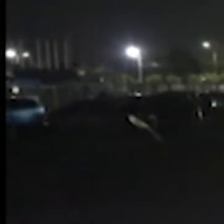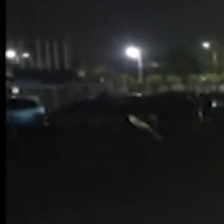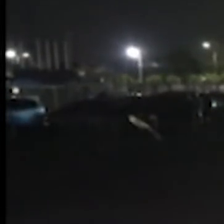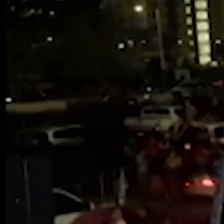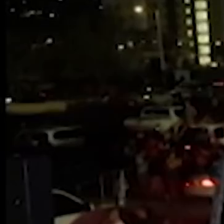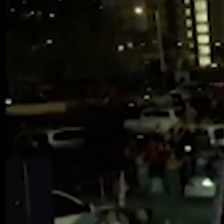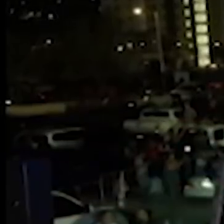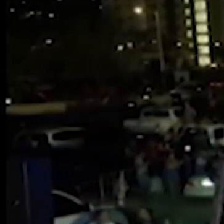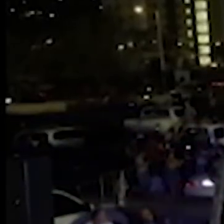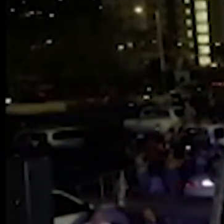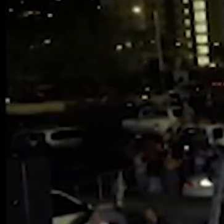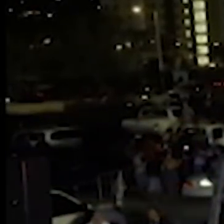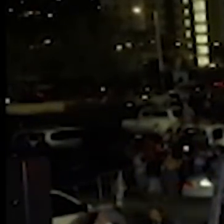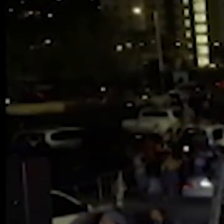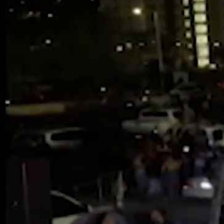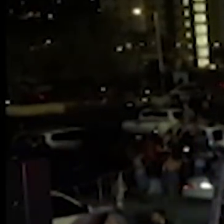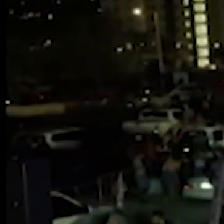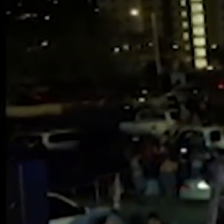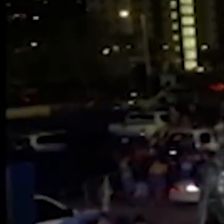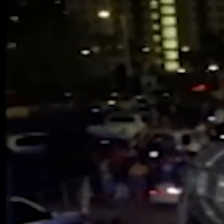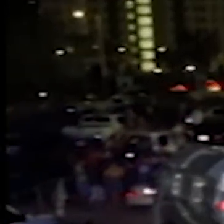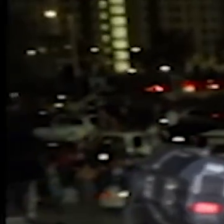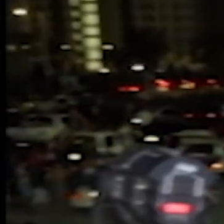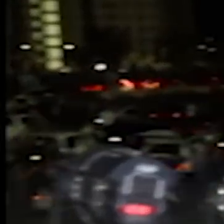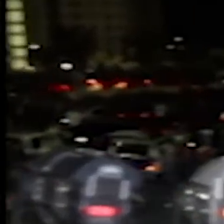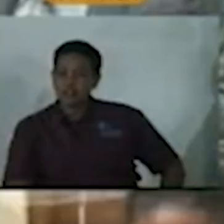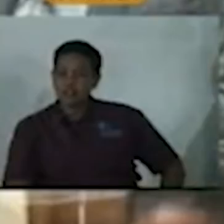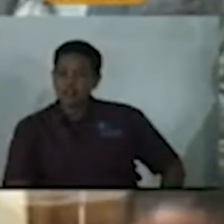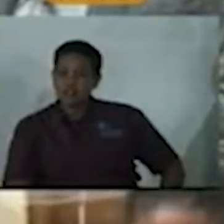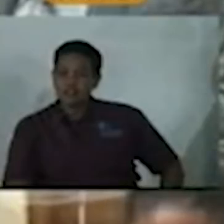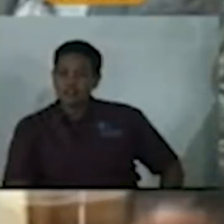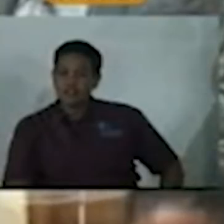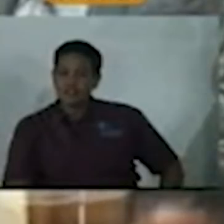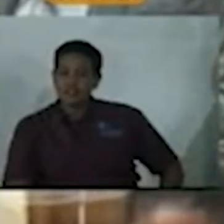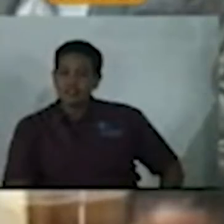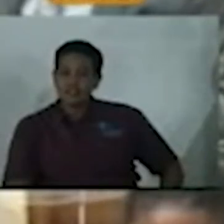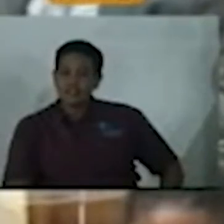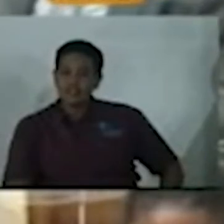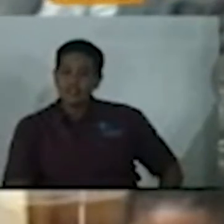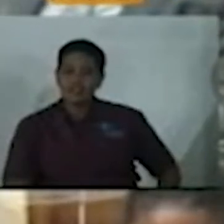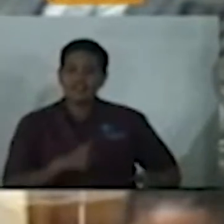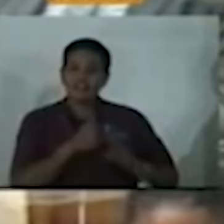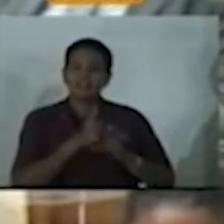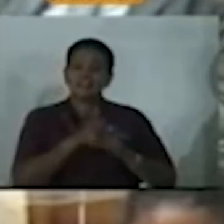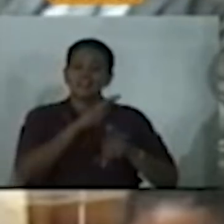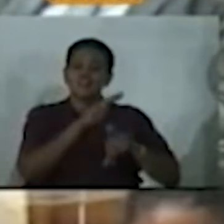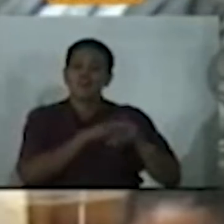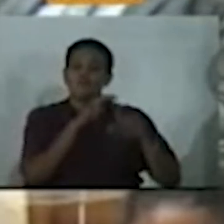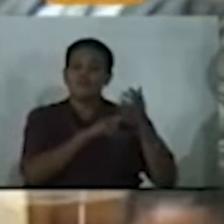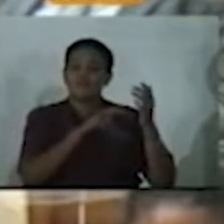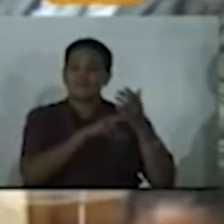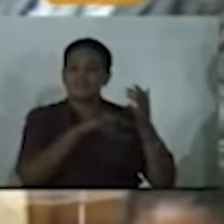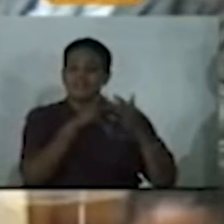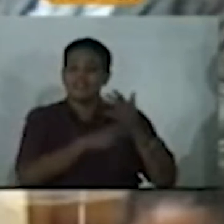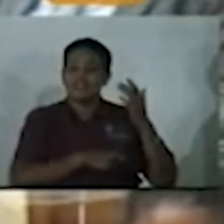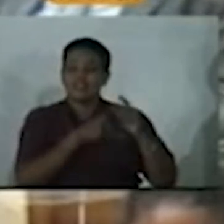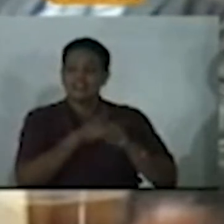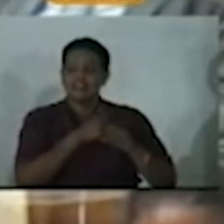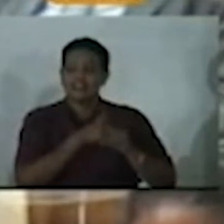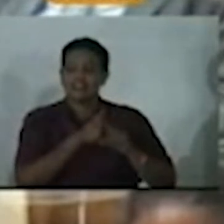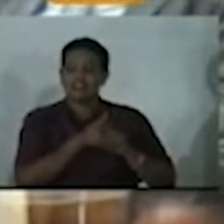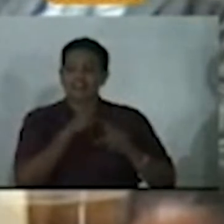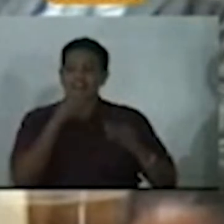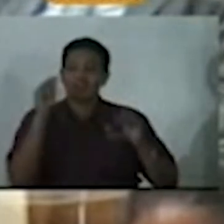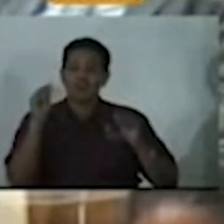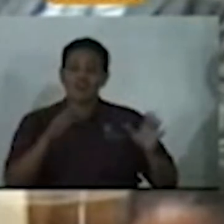its facilities rent-free. We will waive the normal rental cost, and organizers would be